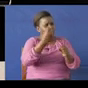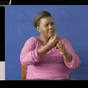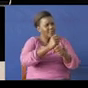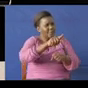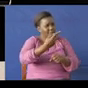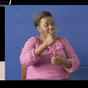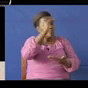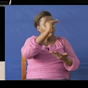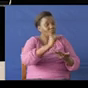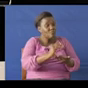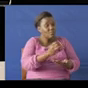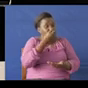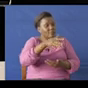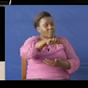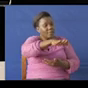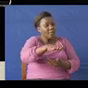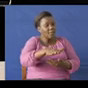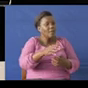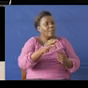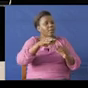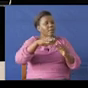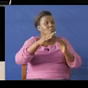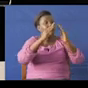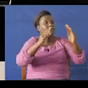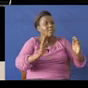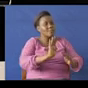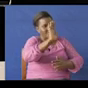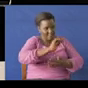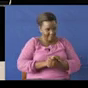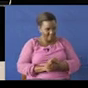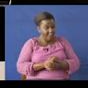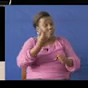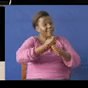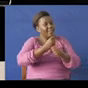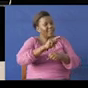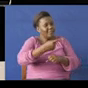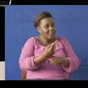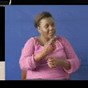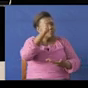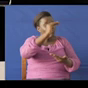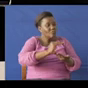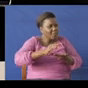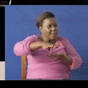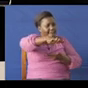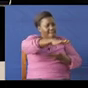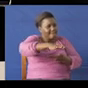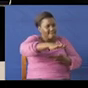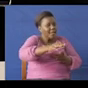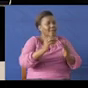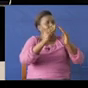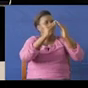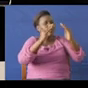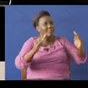your area. In not less than 10 sentences, what can you do to